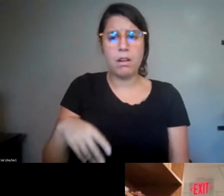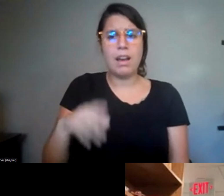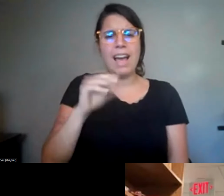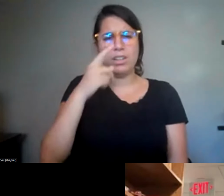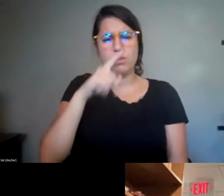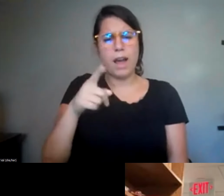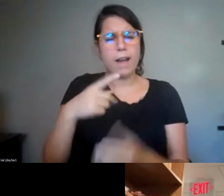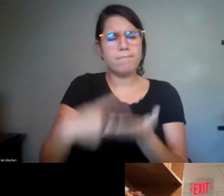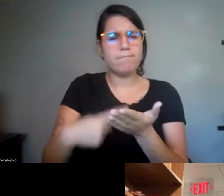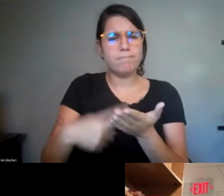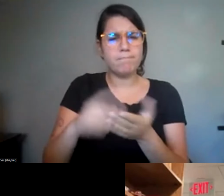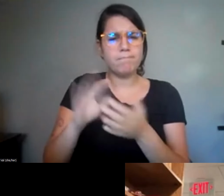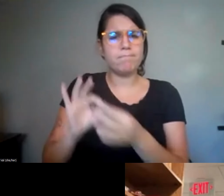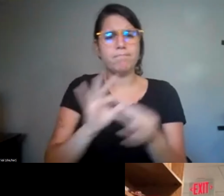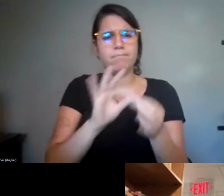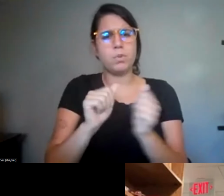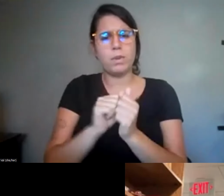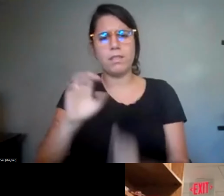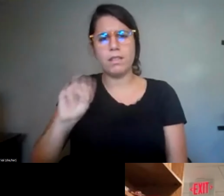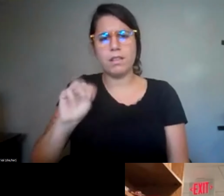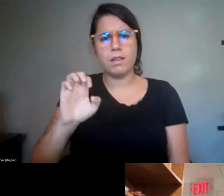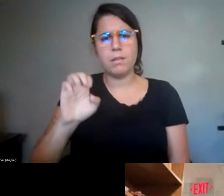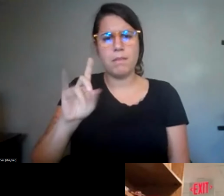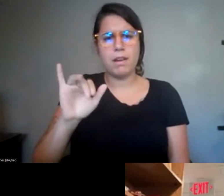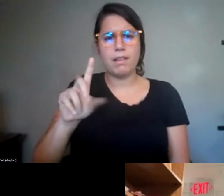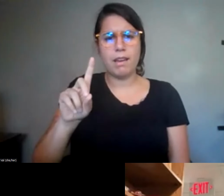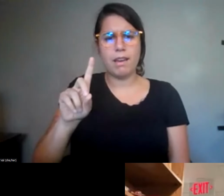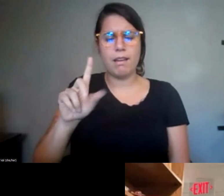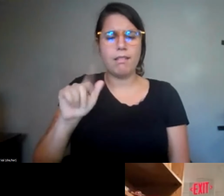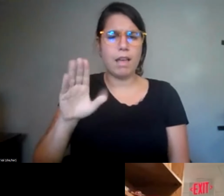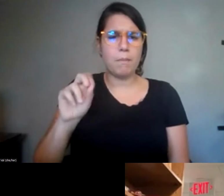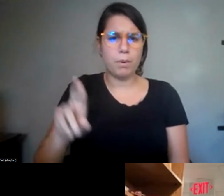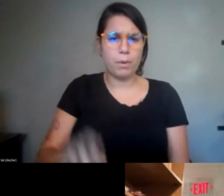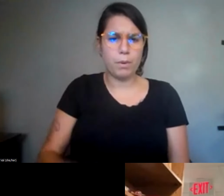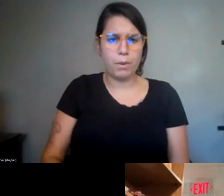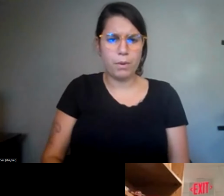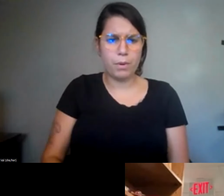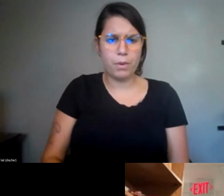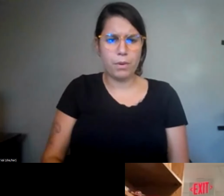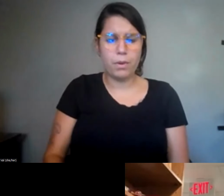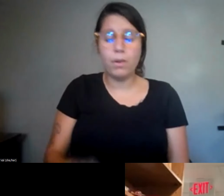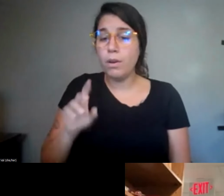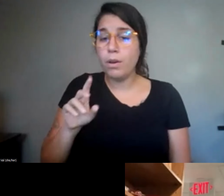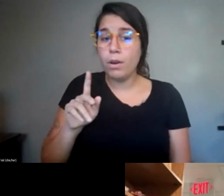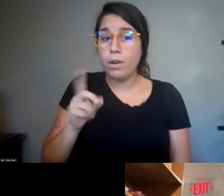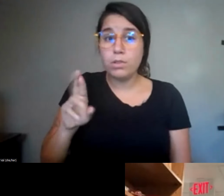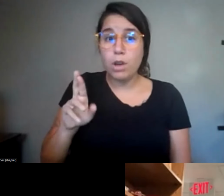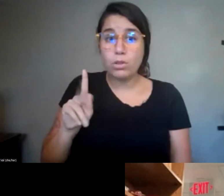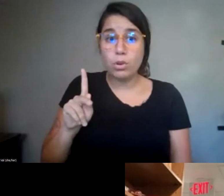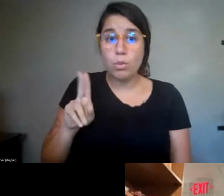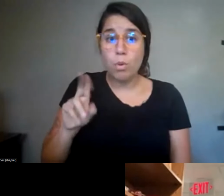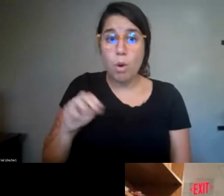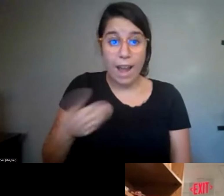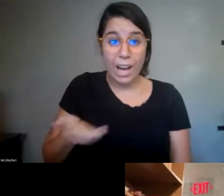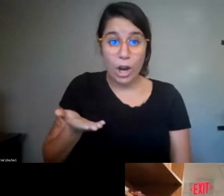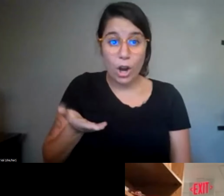Medicaid waiver? Okay, am I on? Yes,